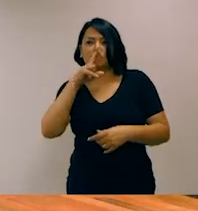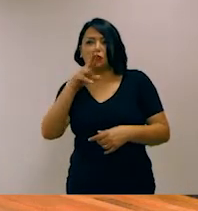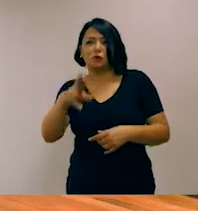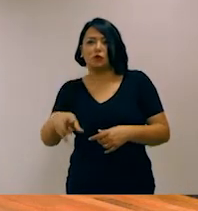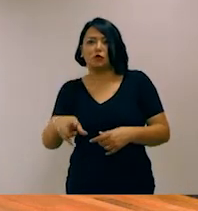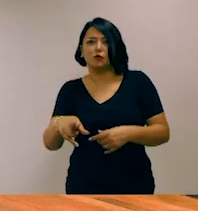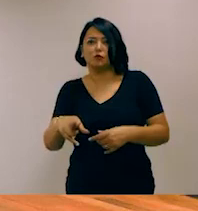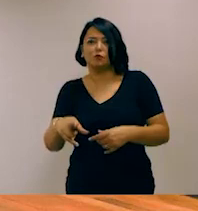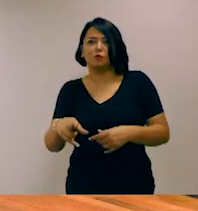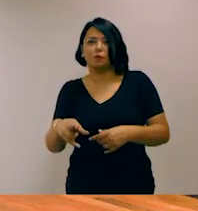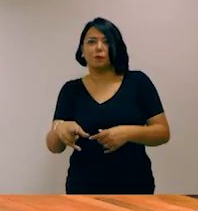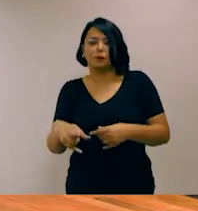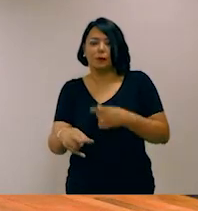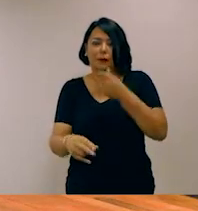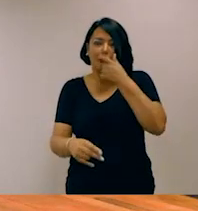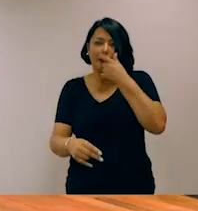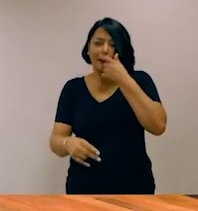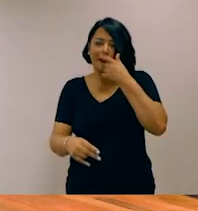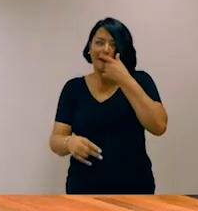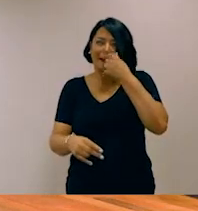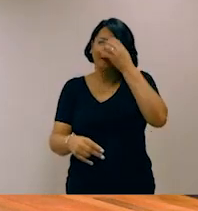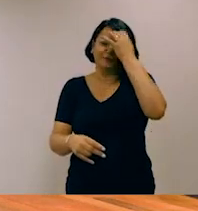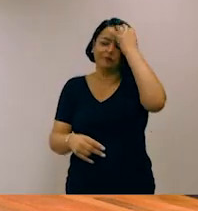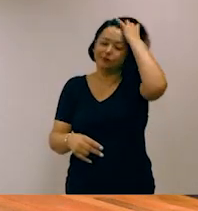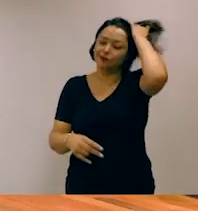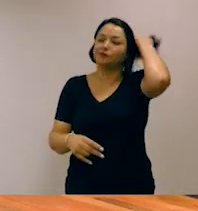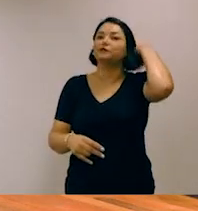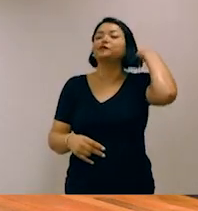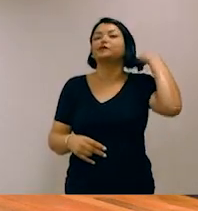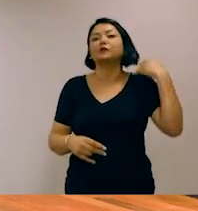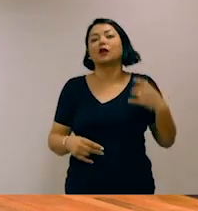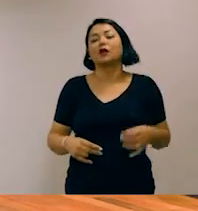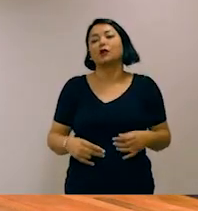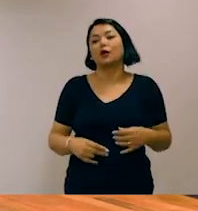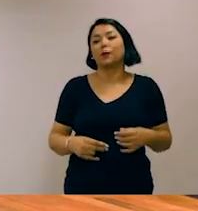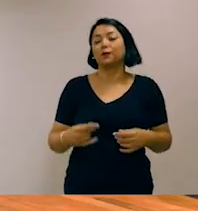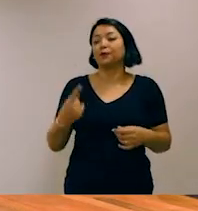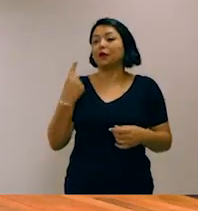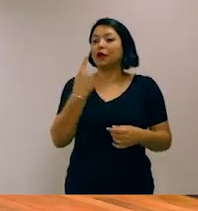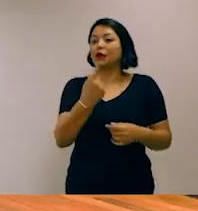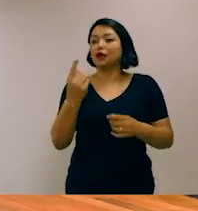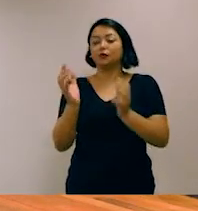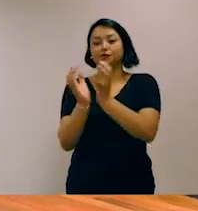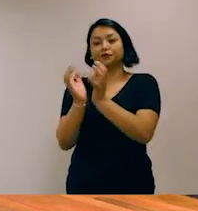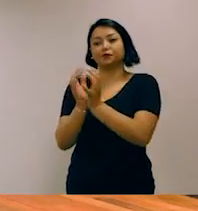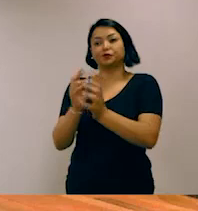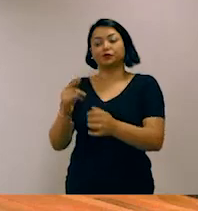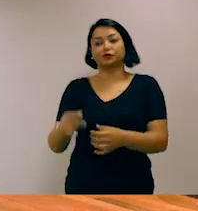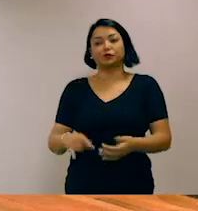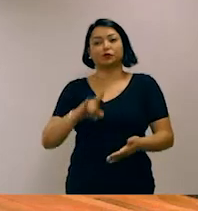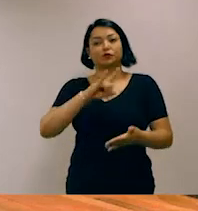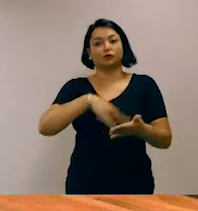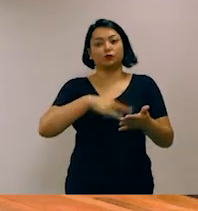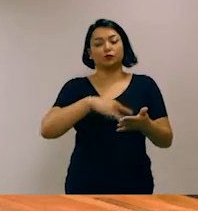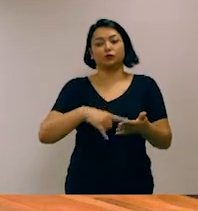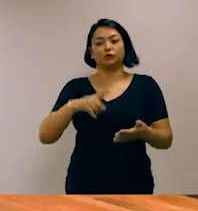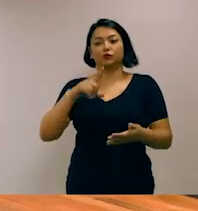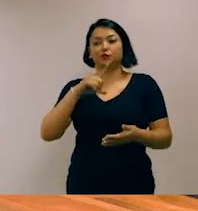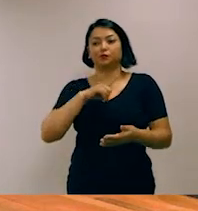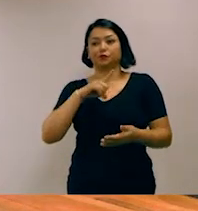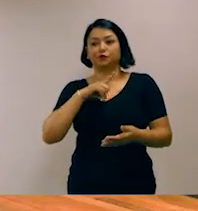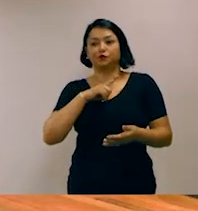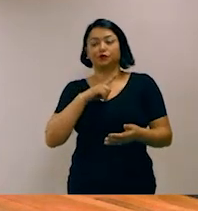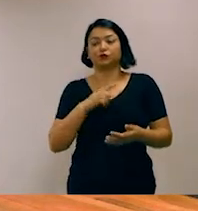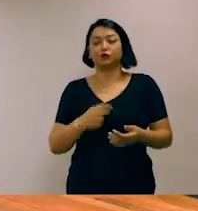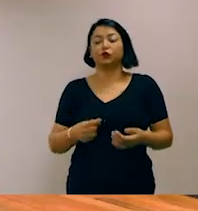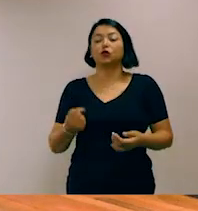considered only four kinds of documents, four types of documents. amounts of documents. They only consider the